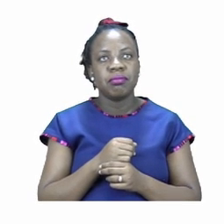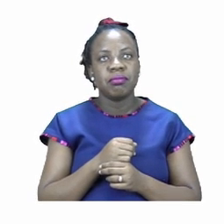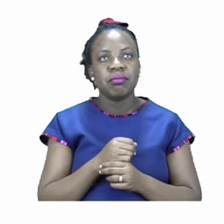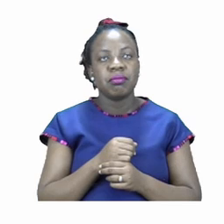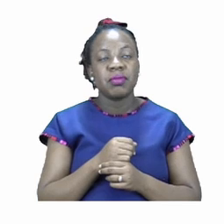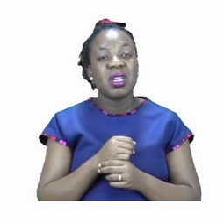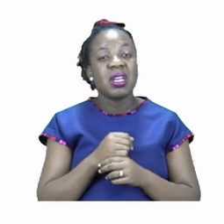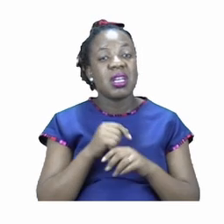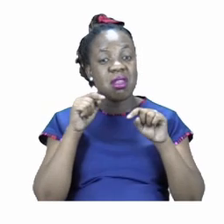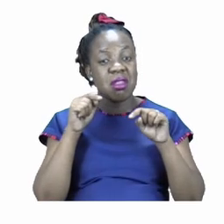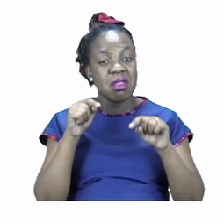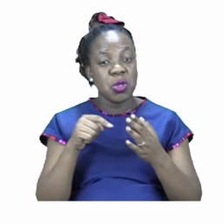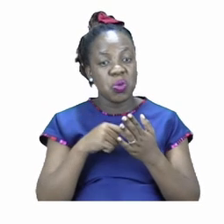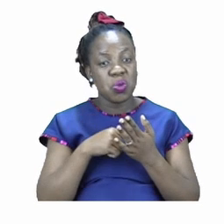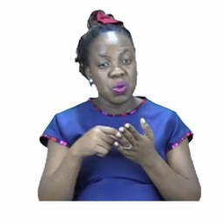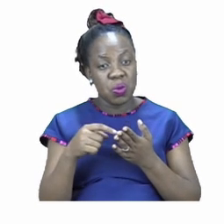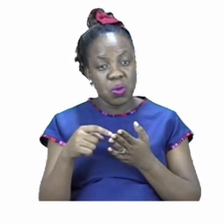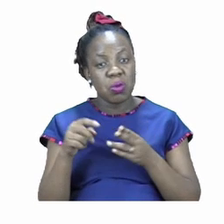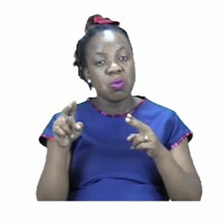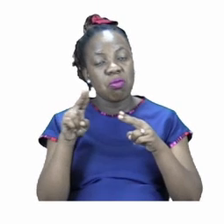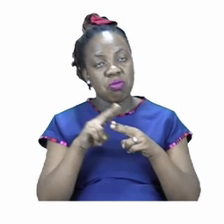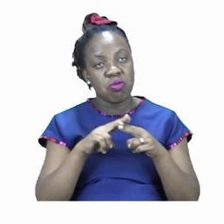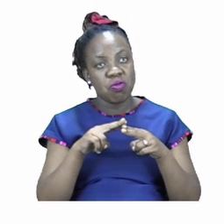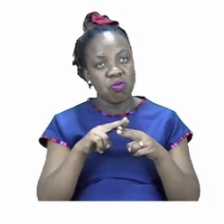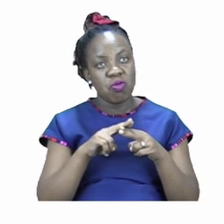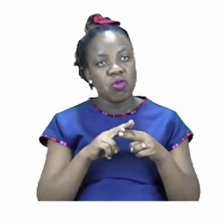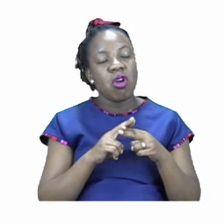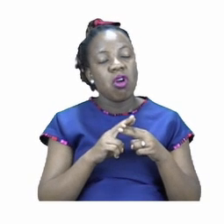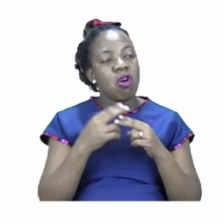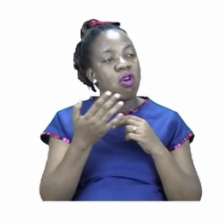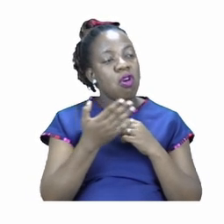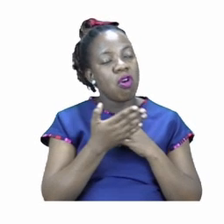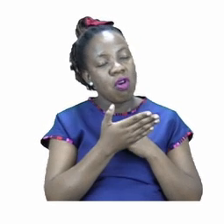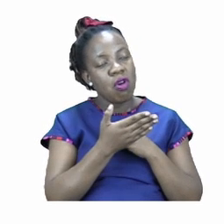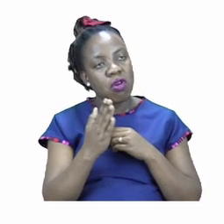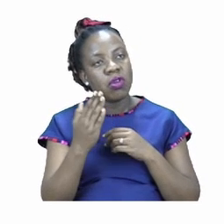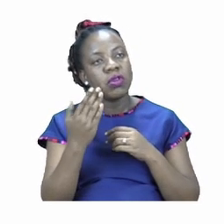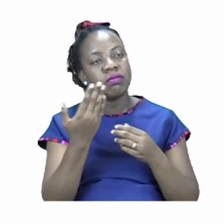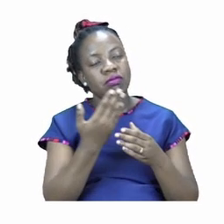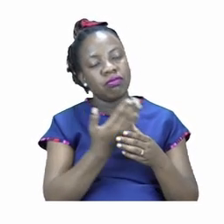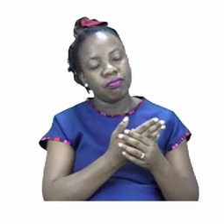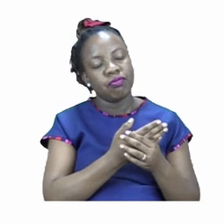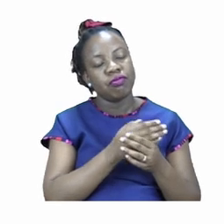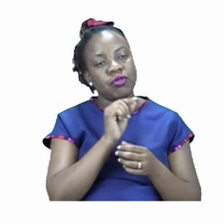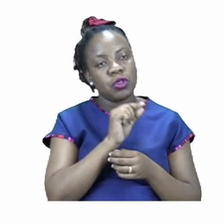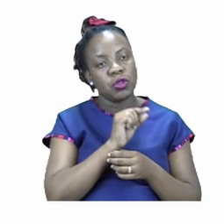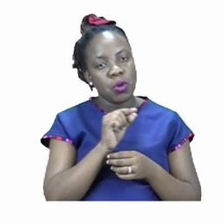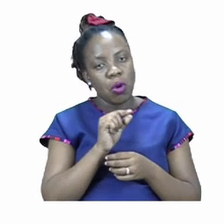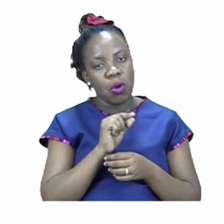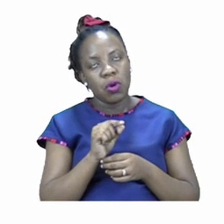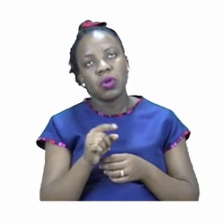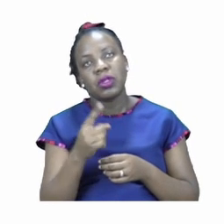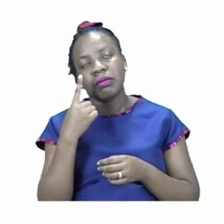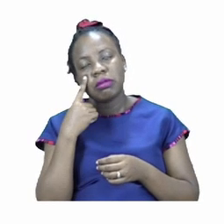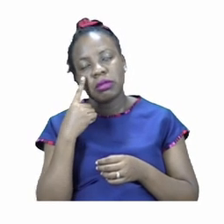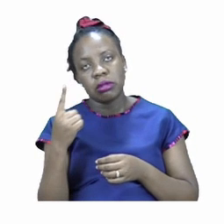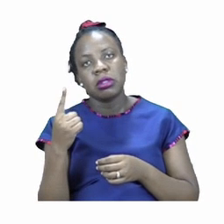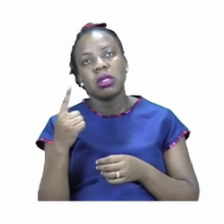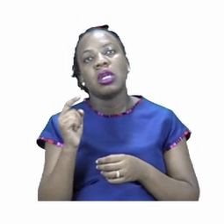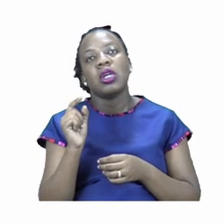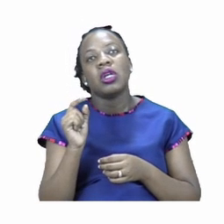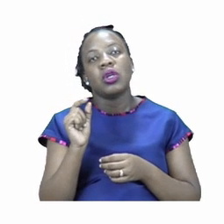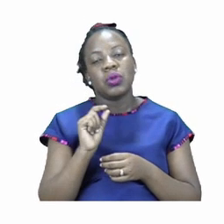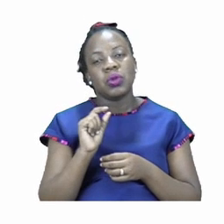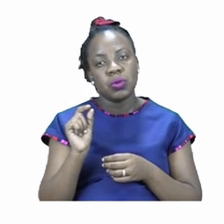these words somewhere. So keep your eyes and ears wide open and try to use them if you're going to be making sentences.